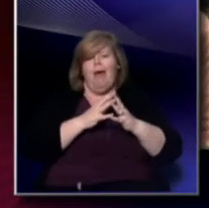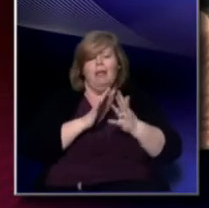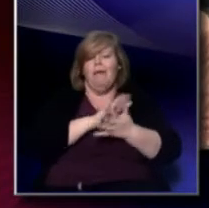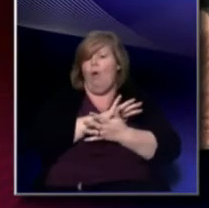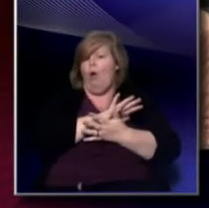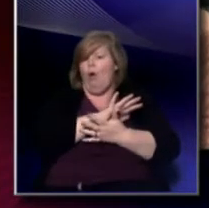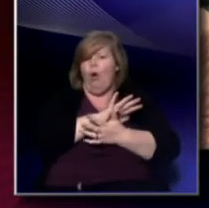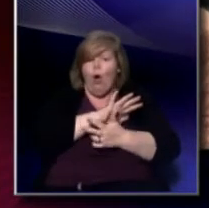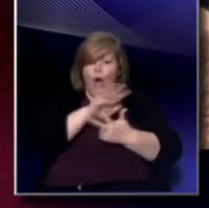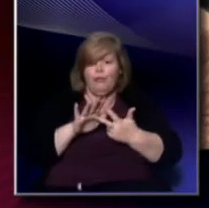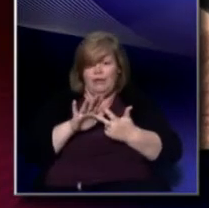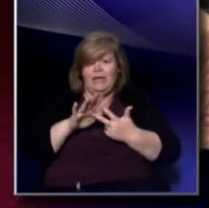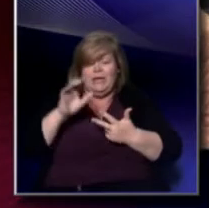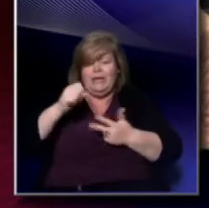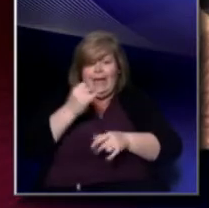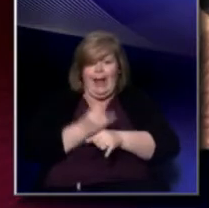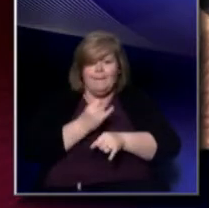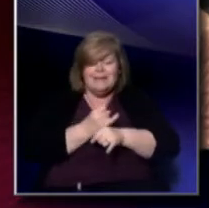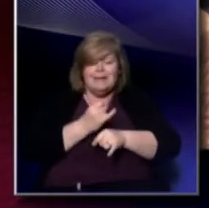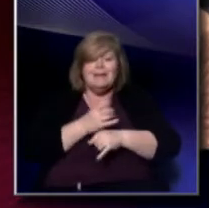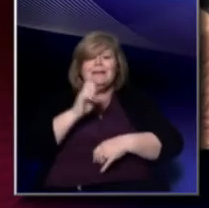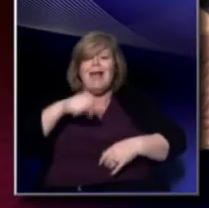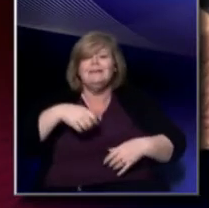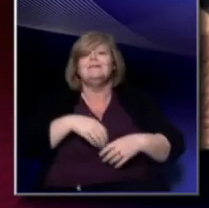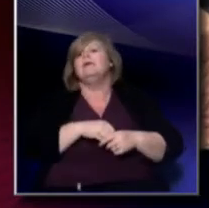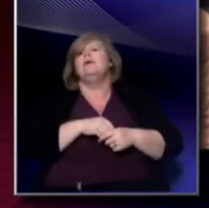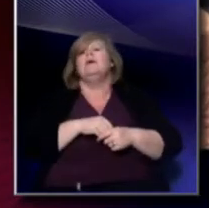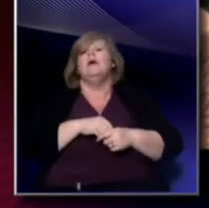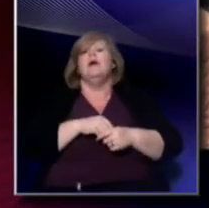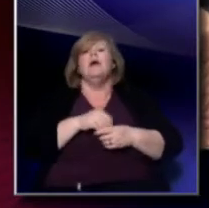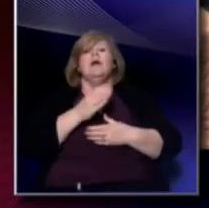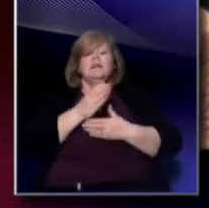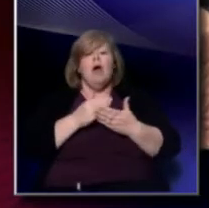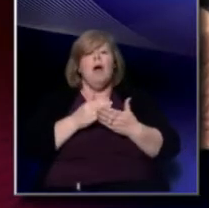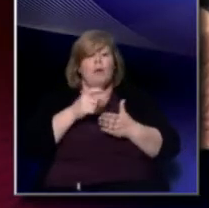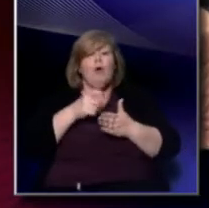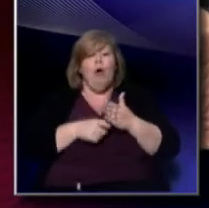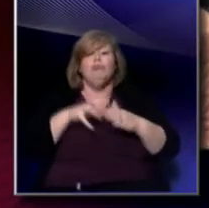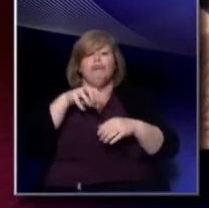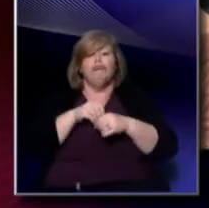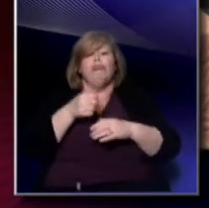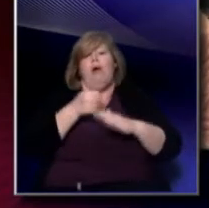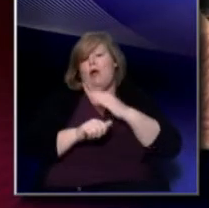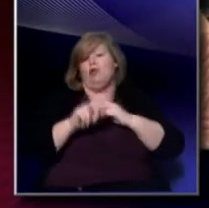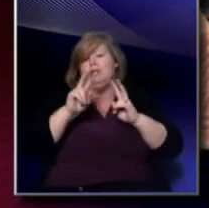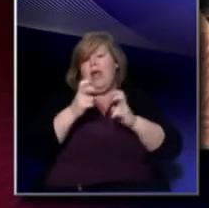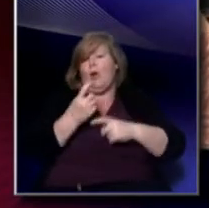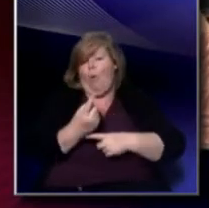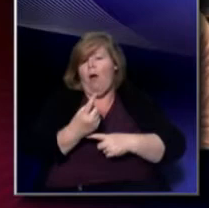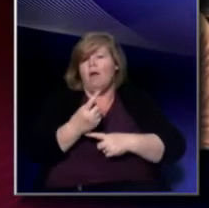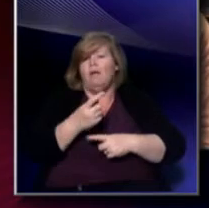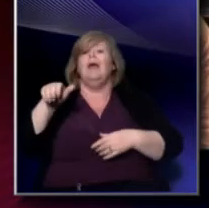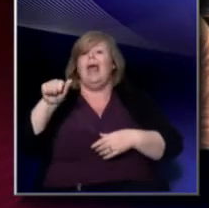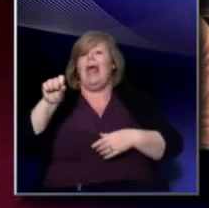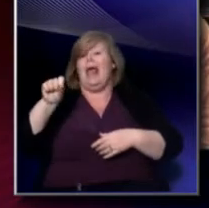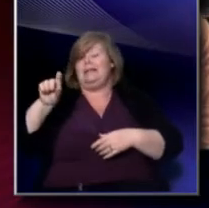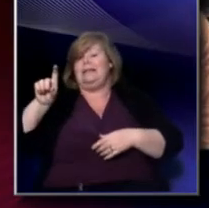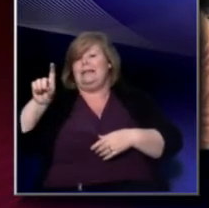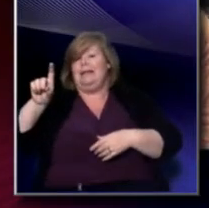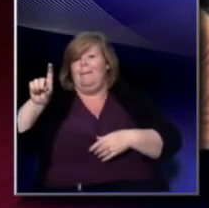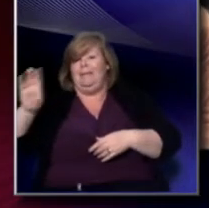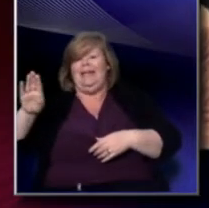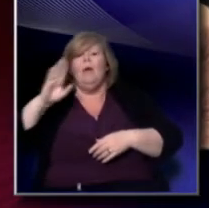we're going to have, like I said, that will be absorbed through Title I and IDEA funds, will be having those staff, paying them